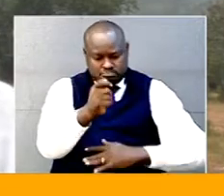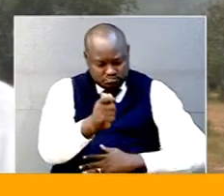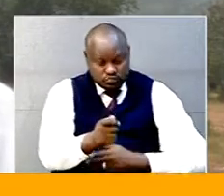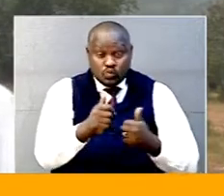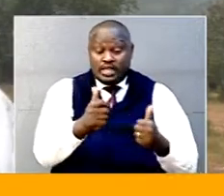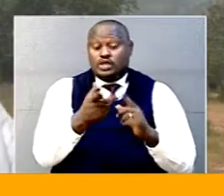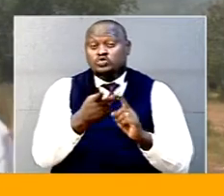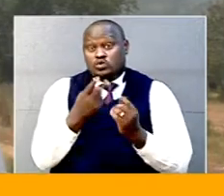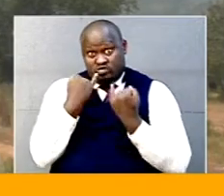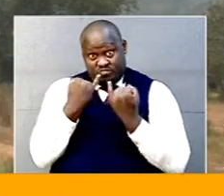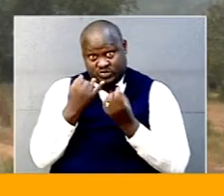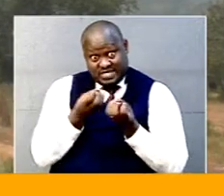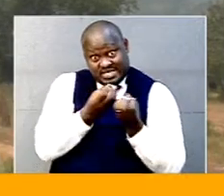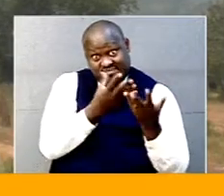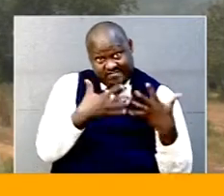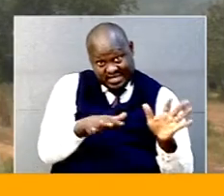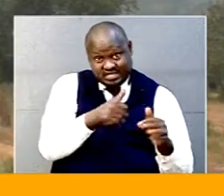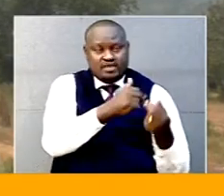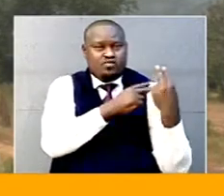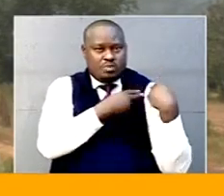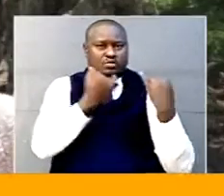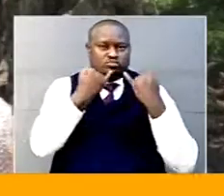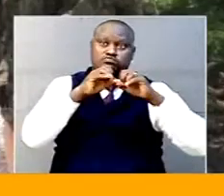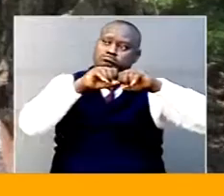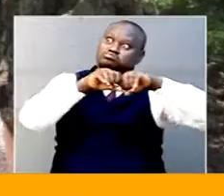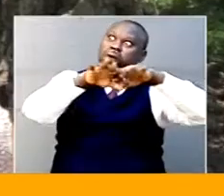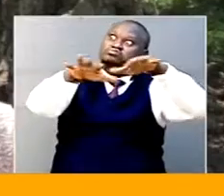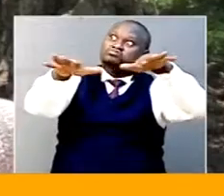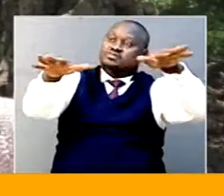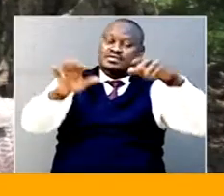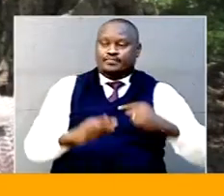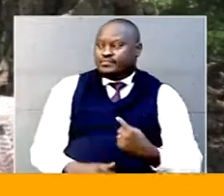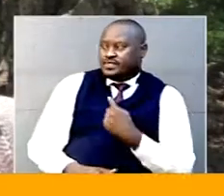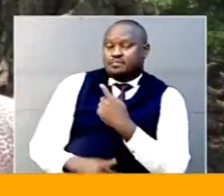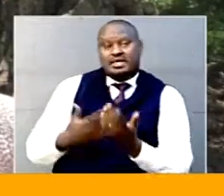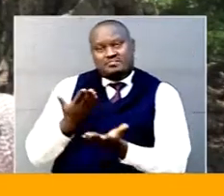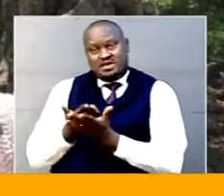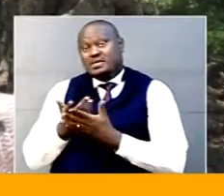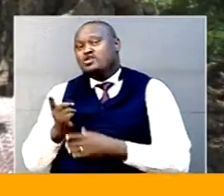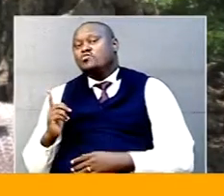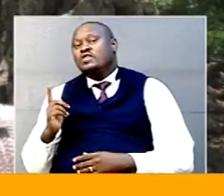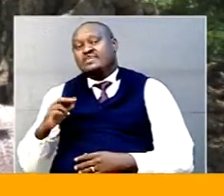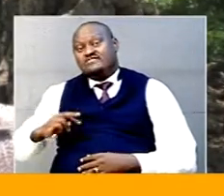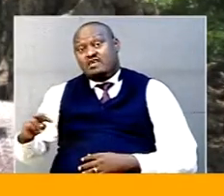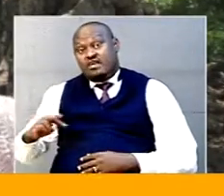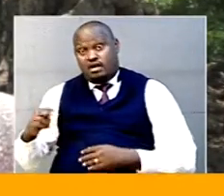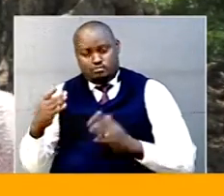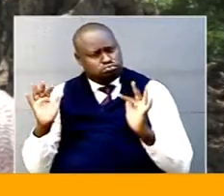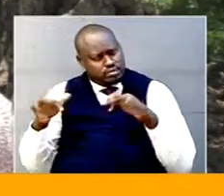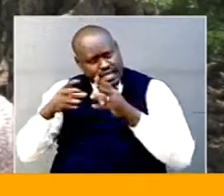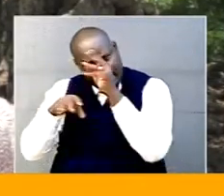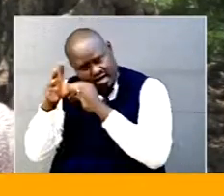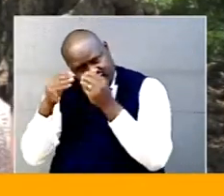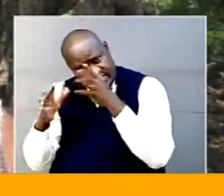information to pass the community. I appeal to my fellow colleagues who have attended this induction to go